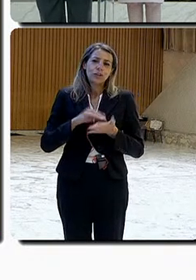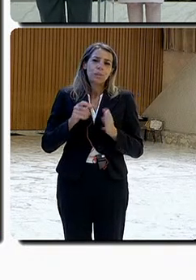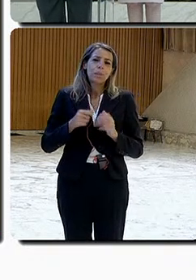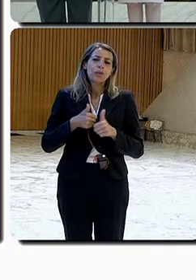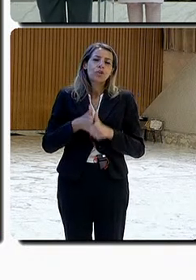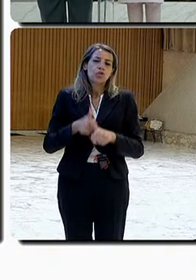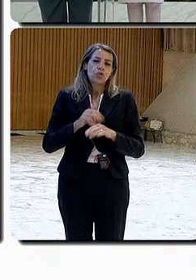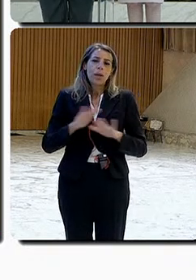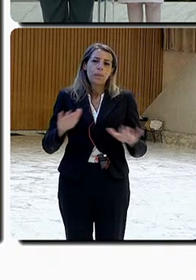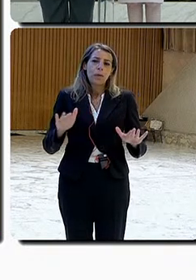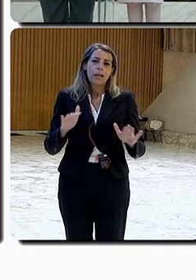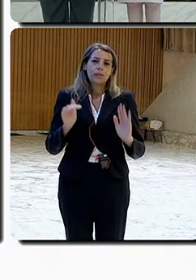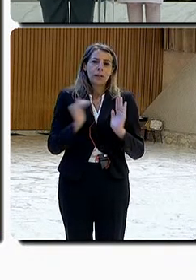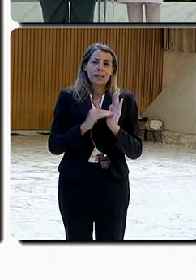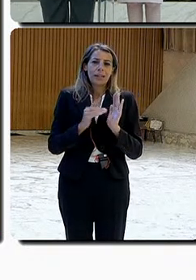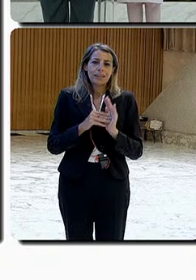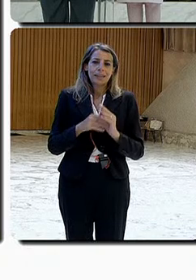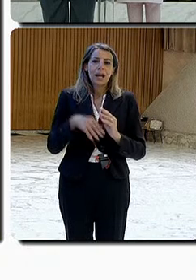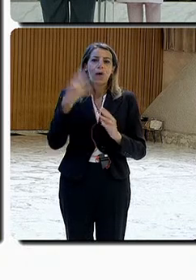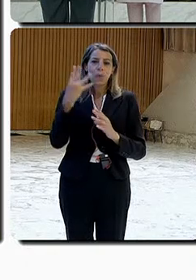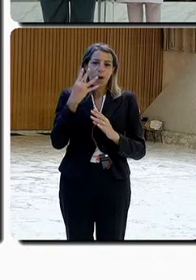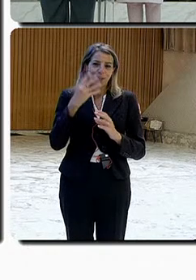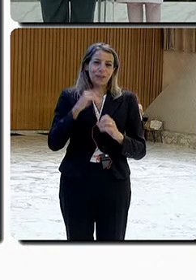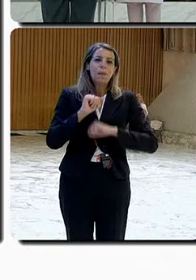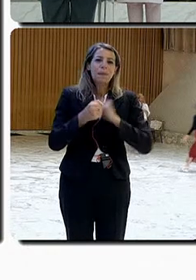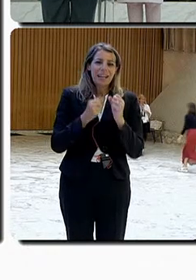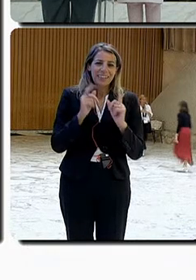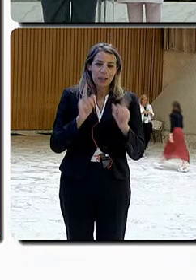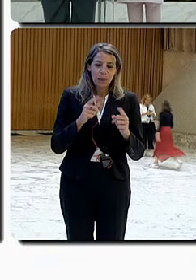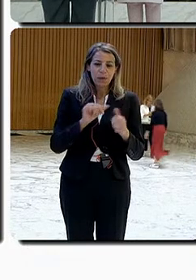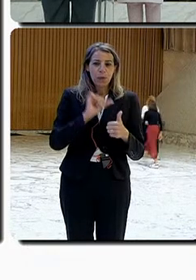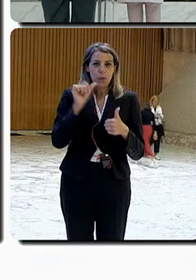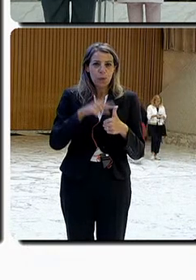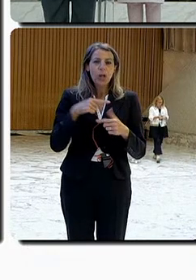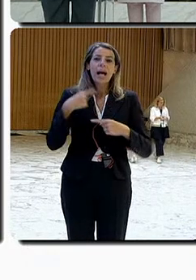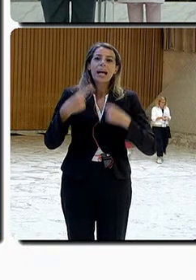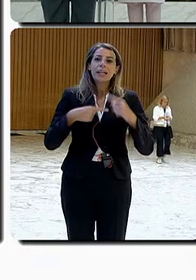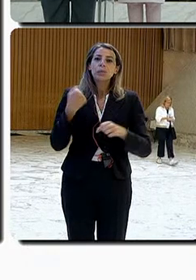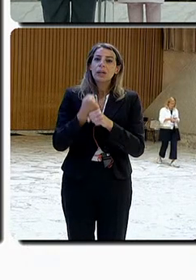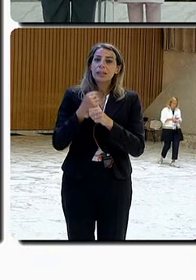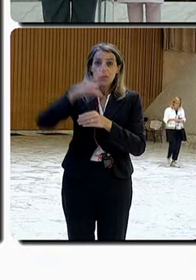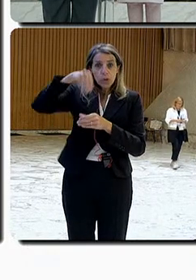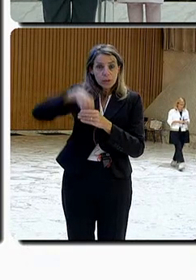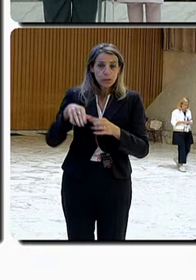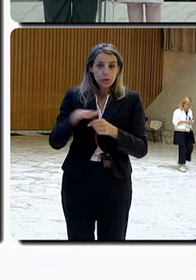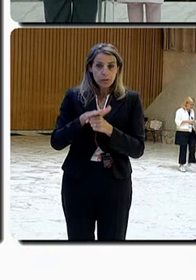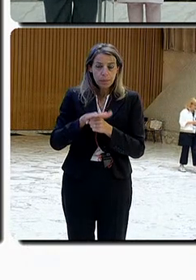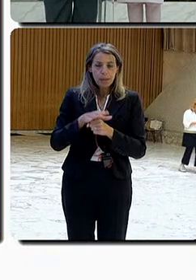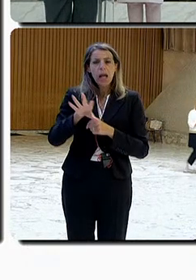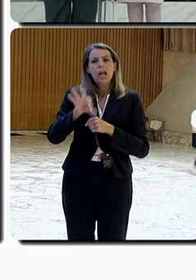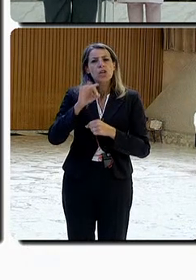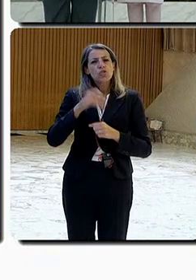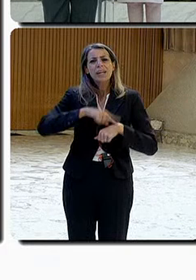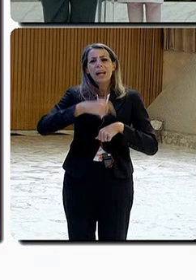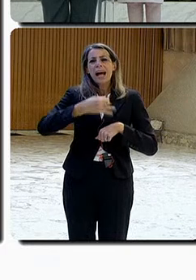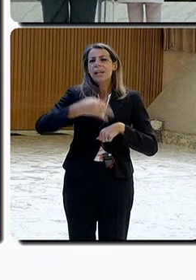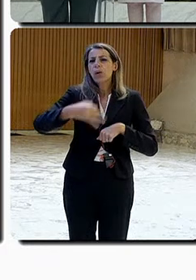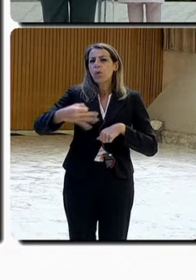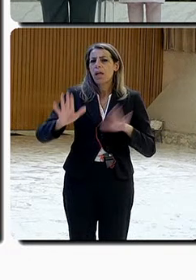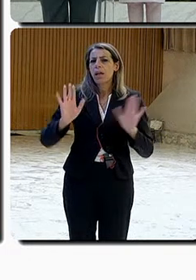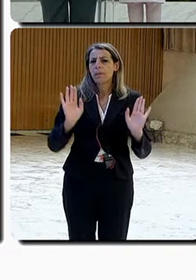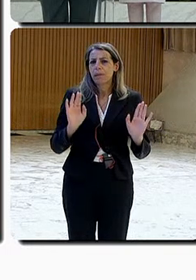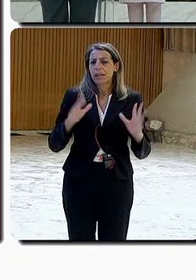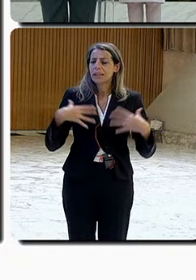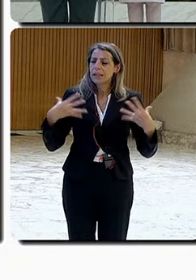four practices of this rite are, first, family work rituals. Regularly choosing to do certain household